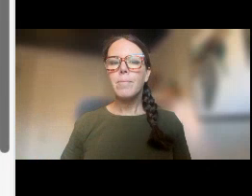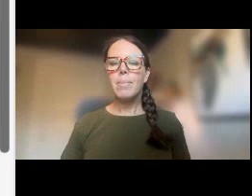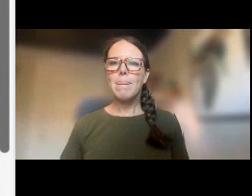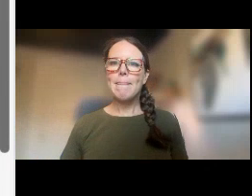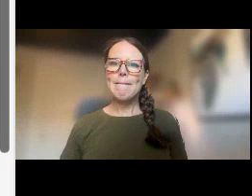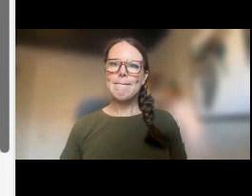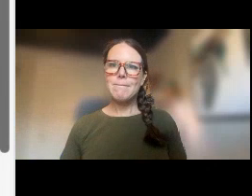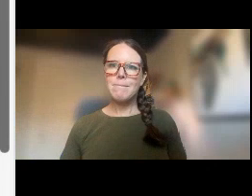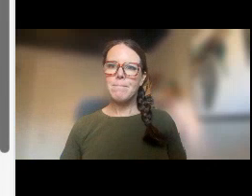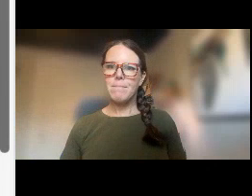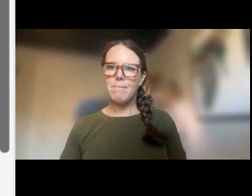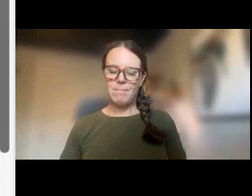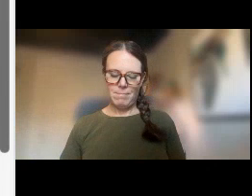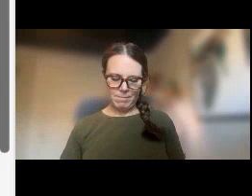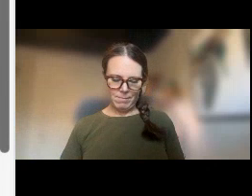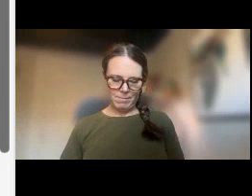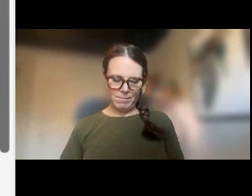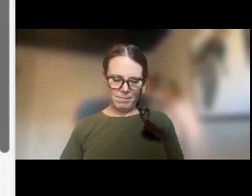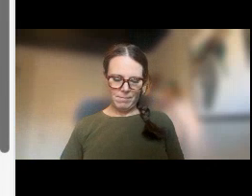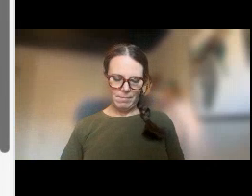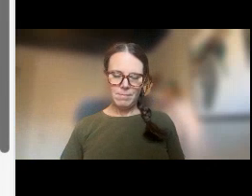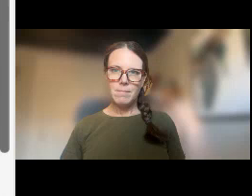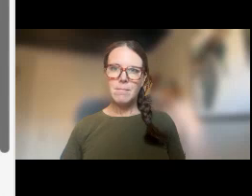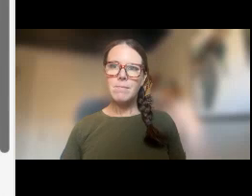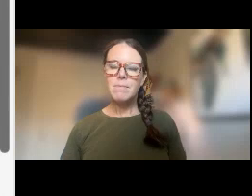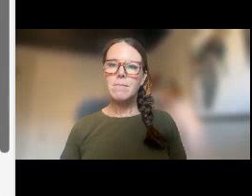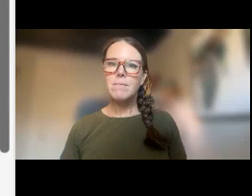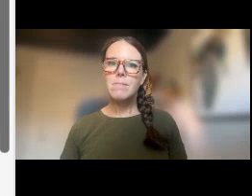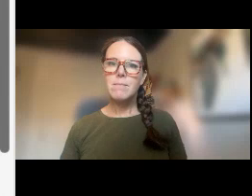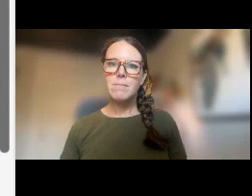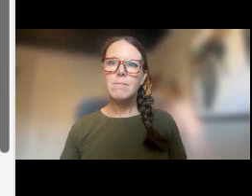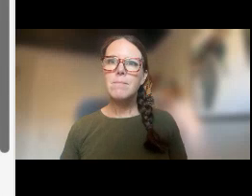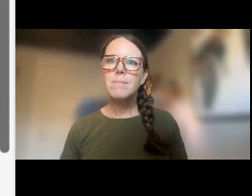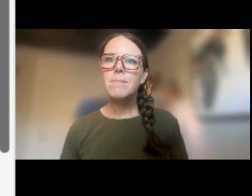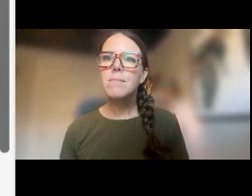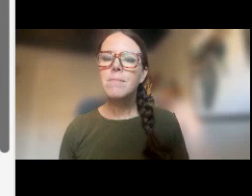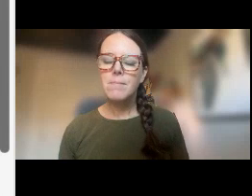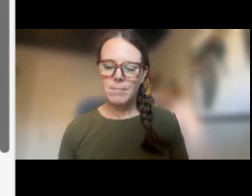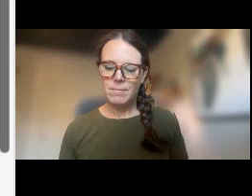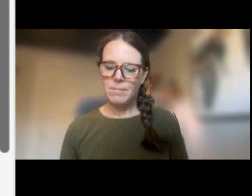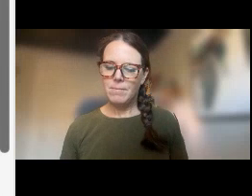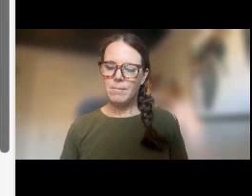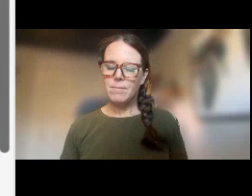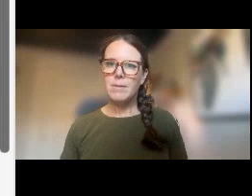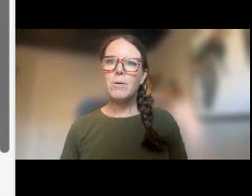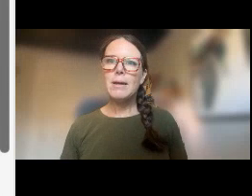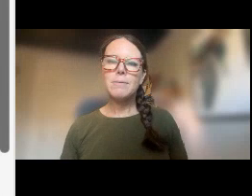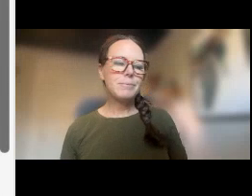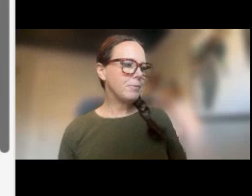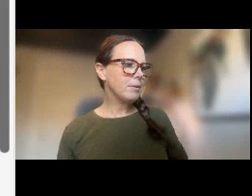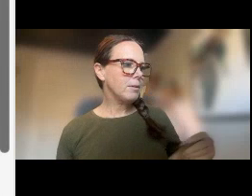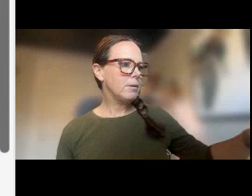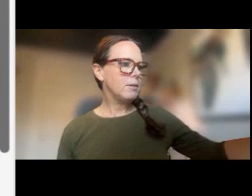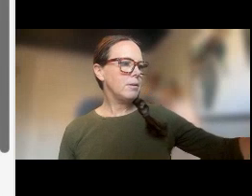Oh, no. indoor. This getting. Chair Fox, we're still waiting on one person, so.